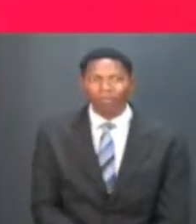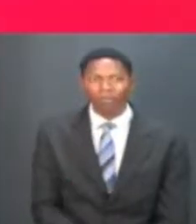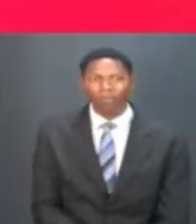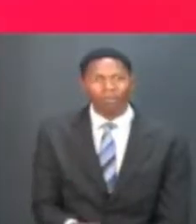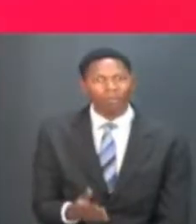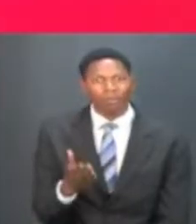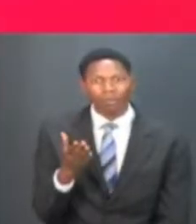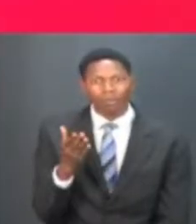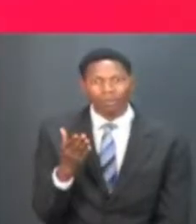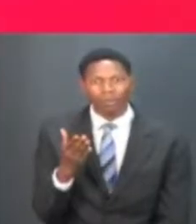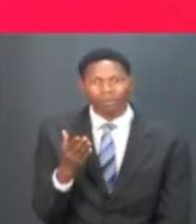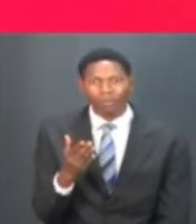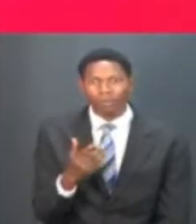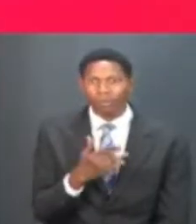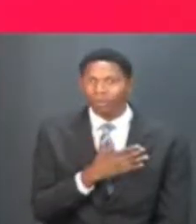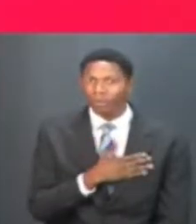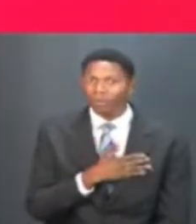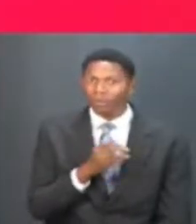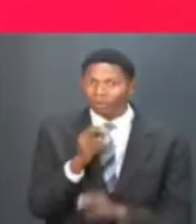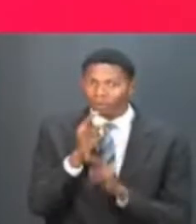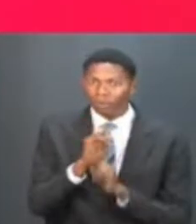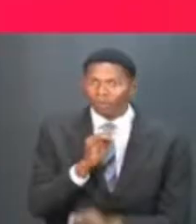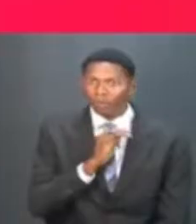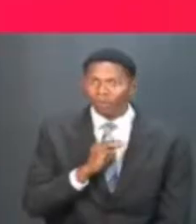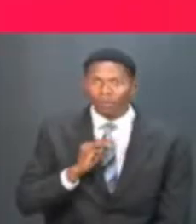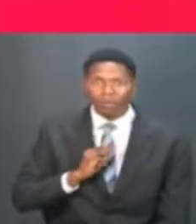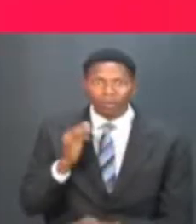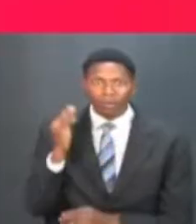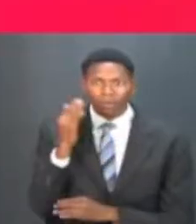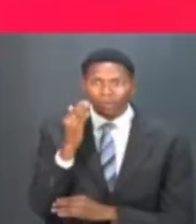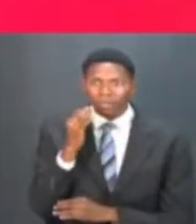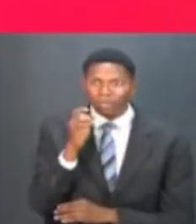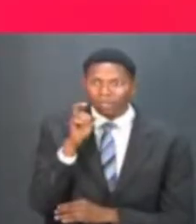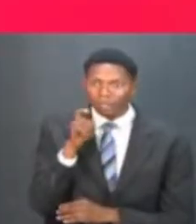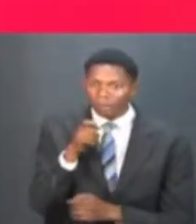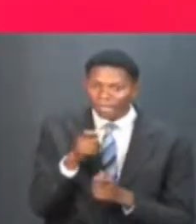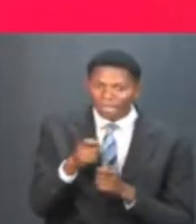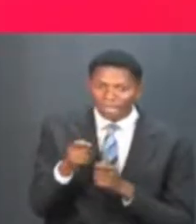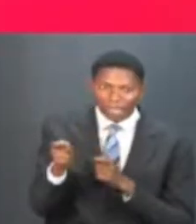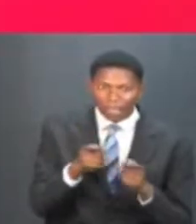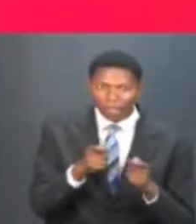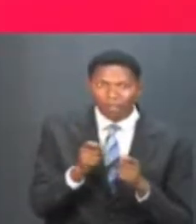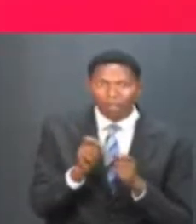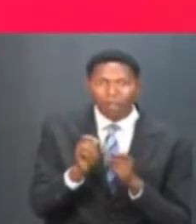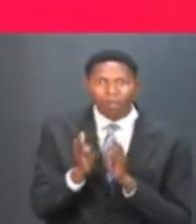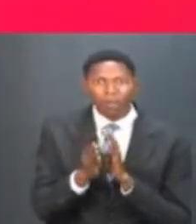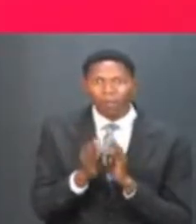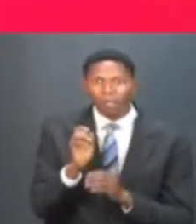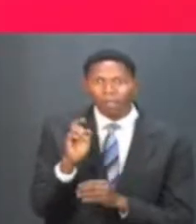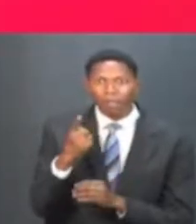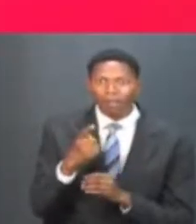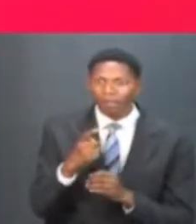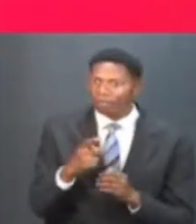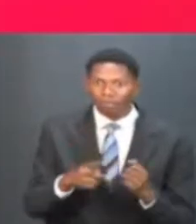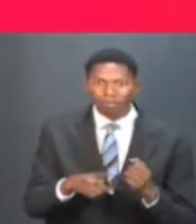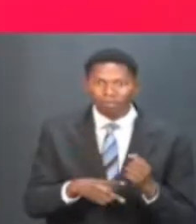Yes. Please, honorable members, statements are usually handled by the First Deputy Speaker.